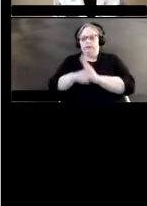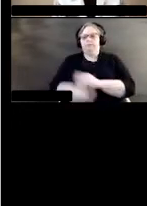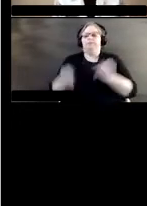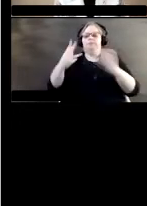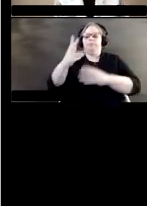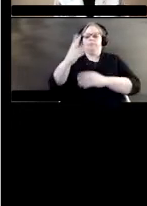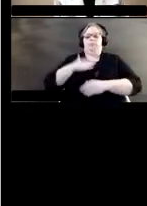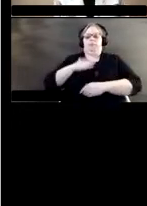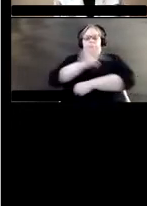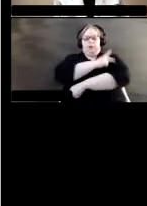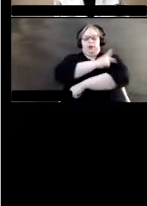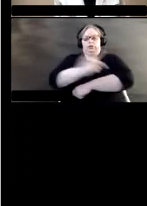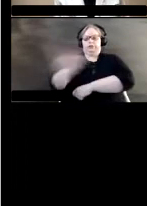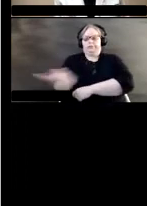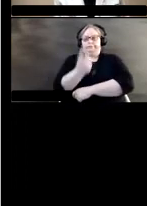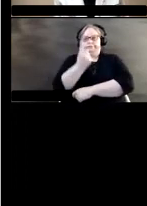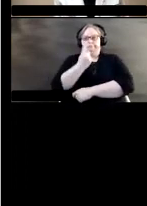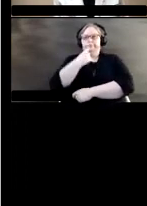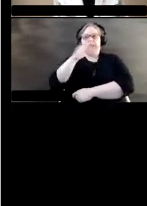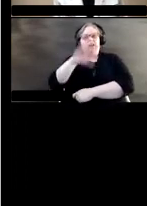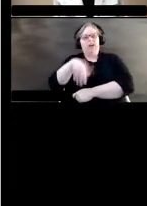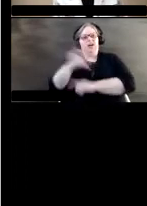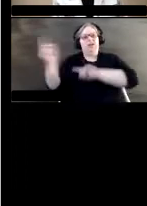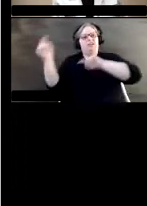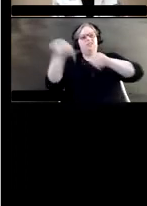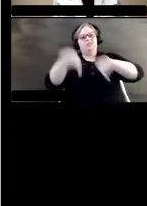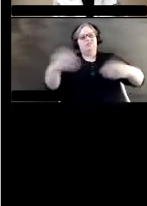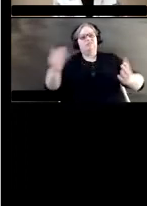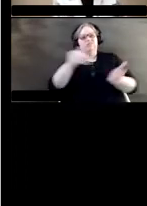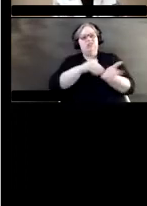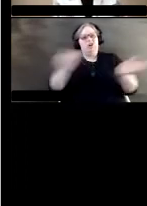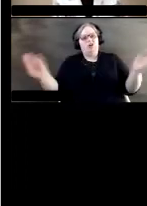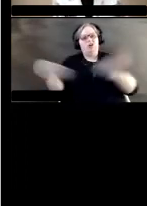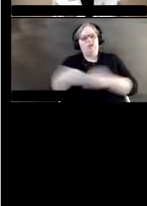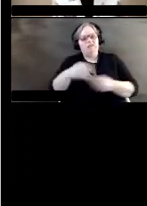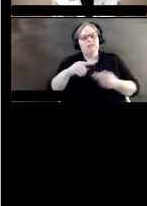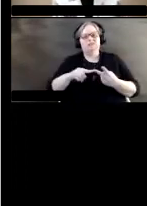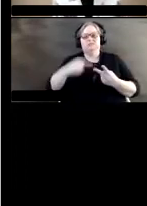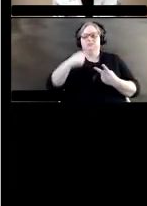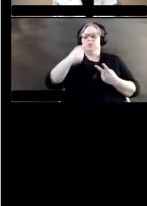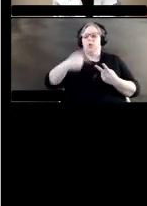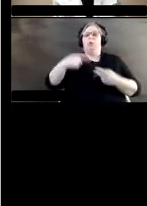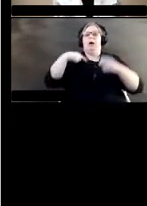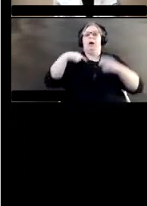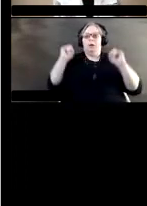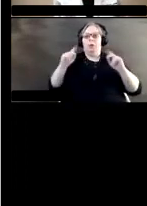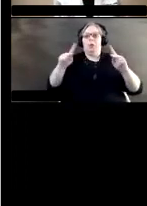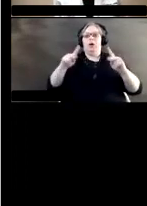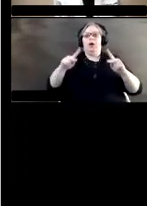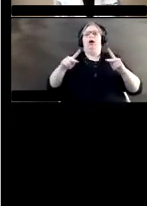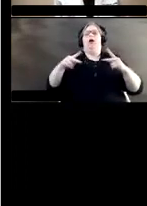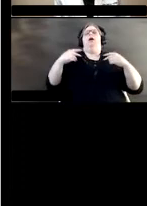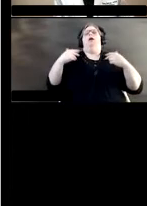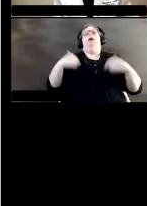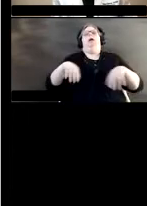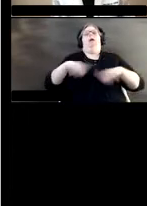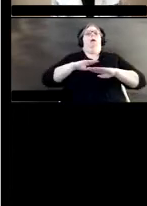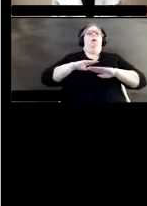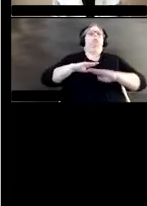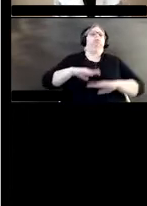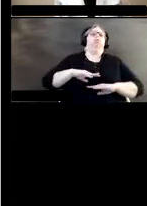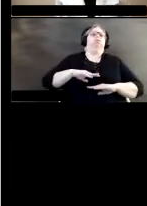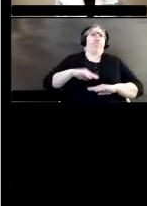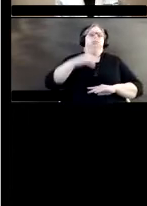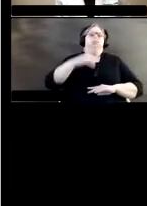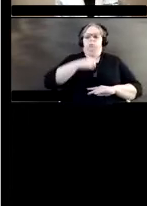come in and they say, boy, just coming here and having you tell me that I'm okay. You know, I wish I could do this